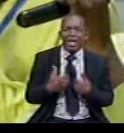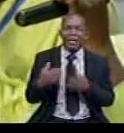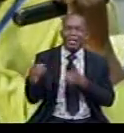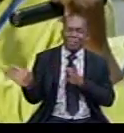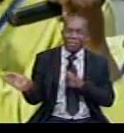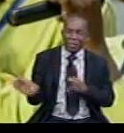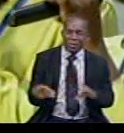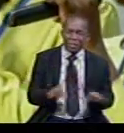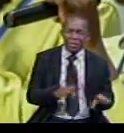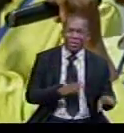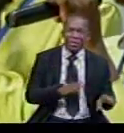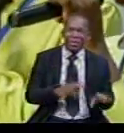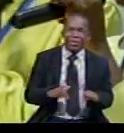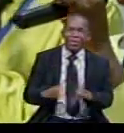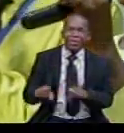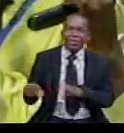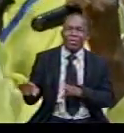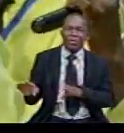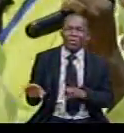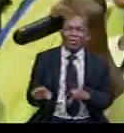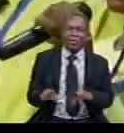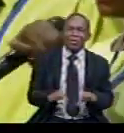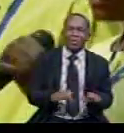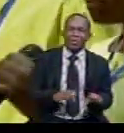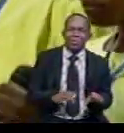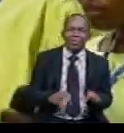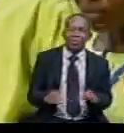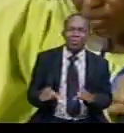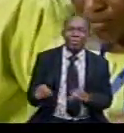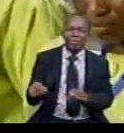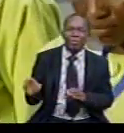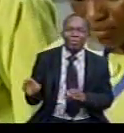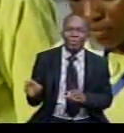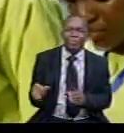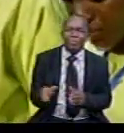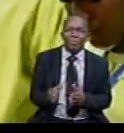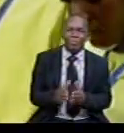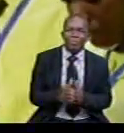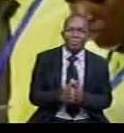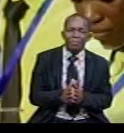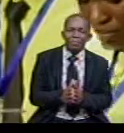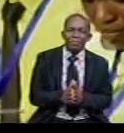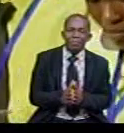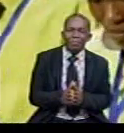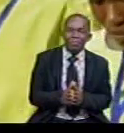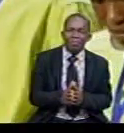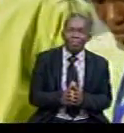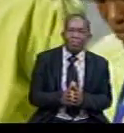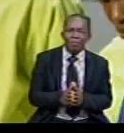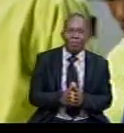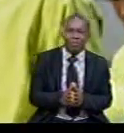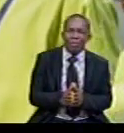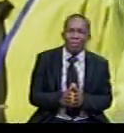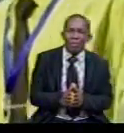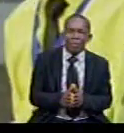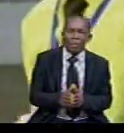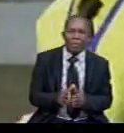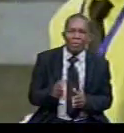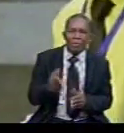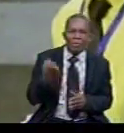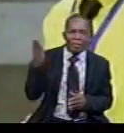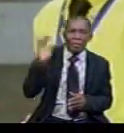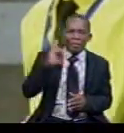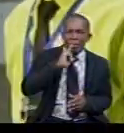The reels your name